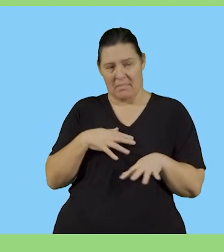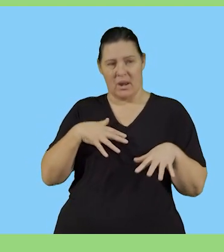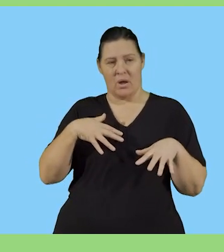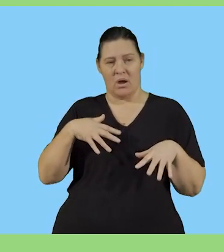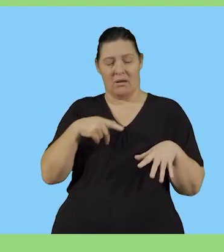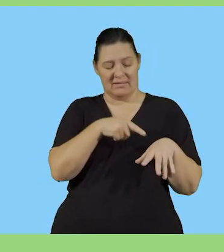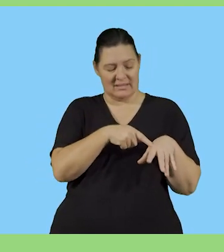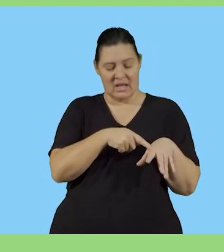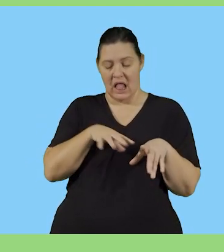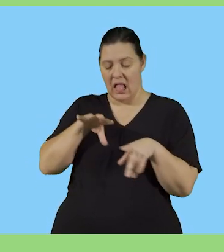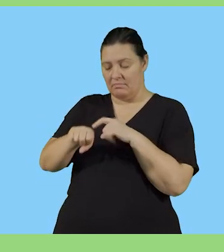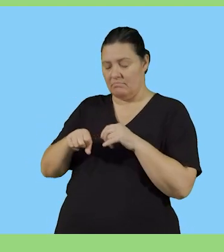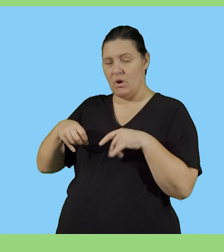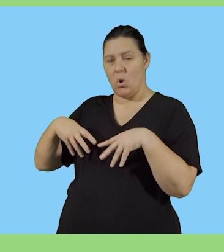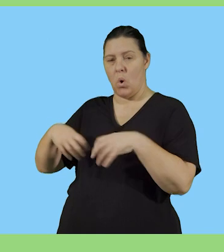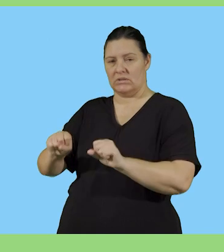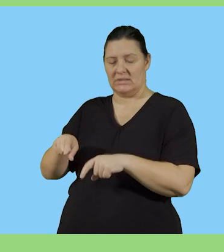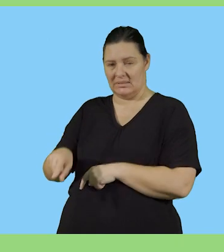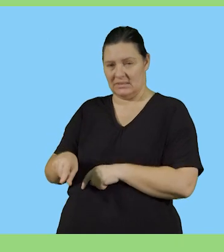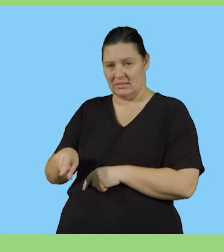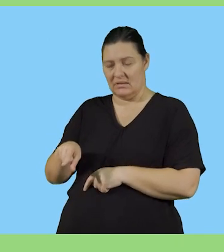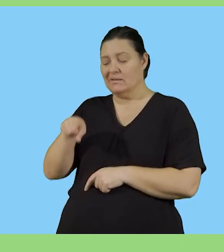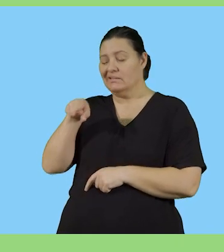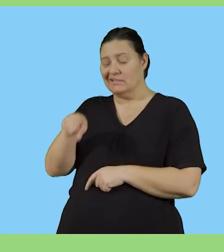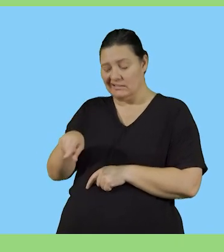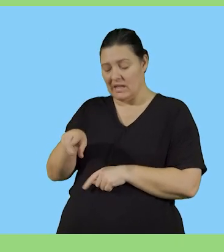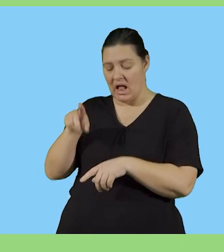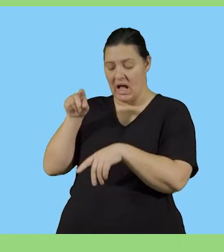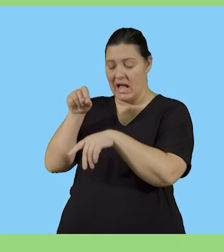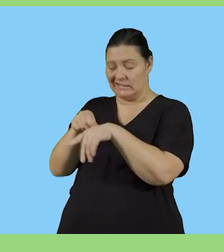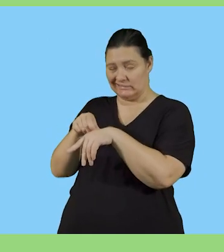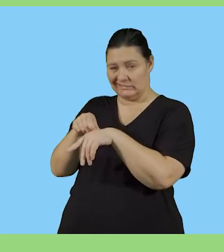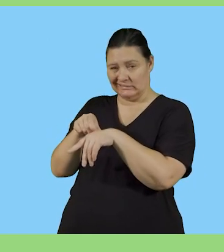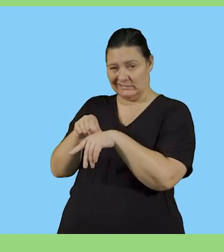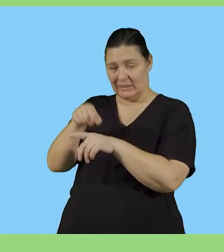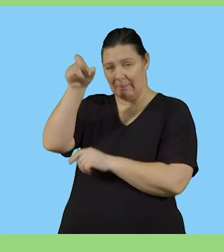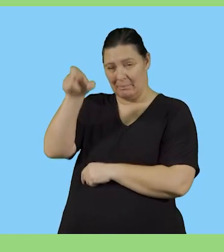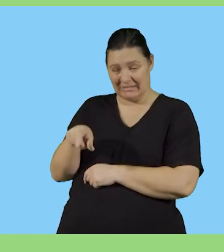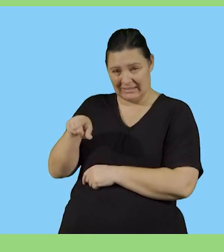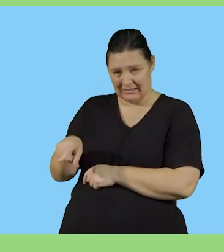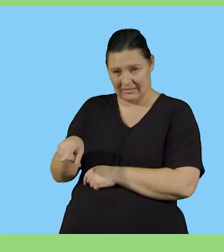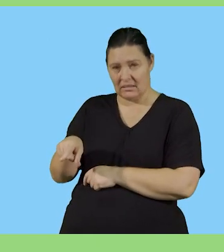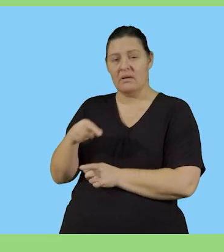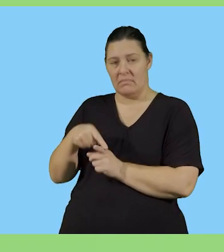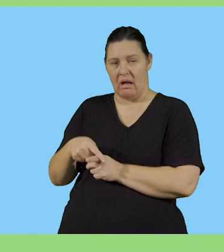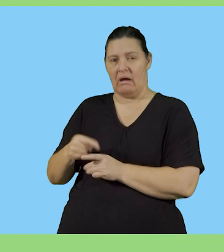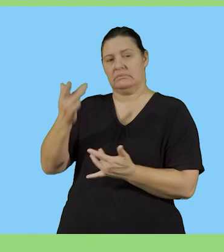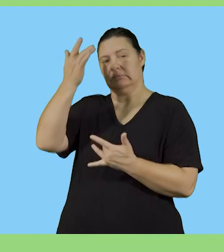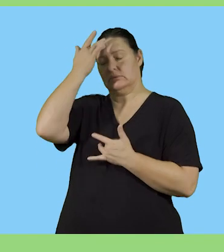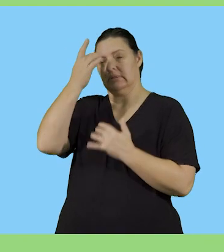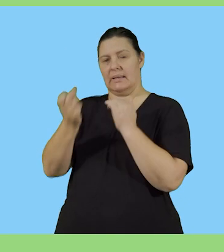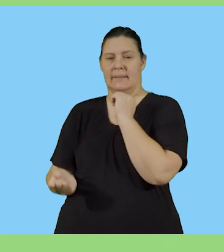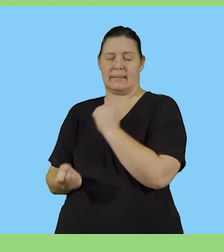the host. The parasite is the tick in this case, and the host is the human